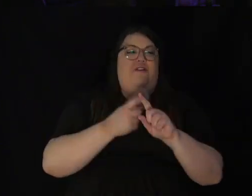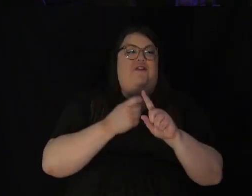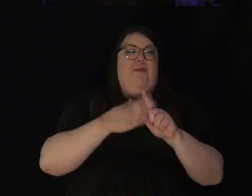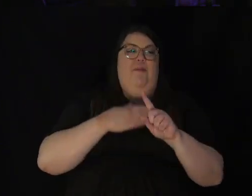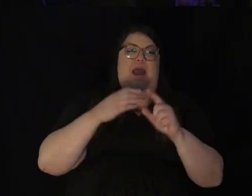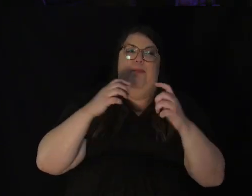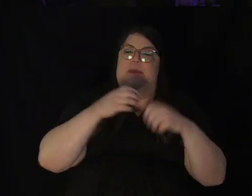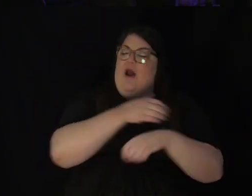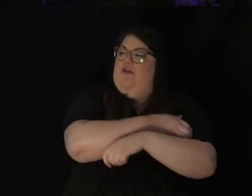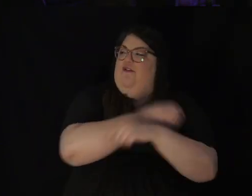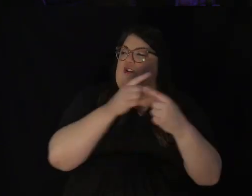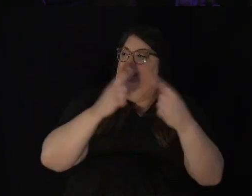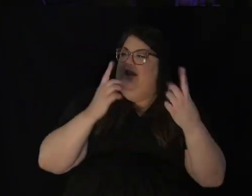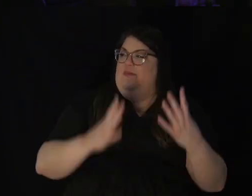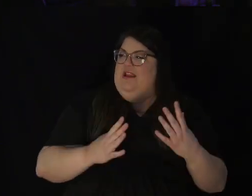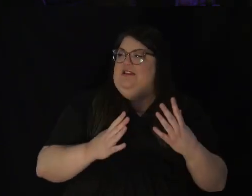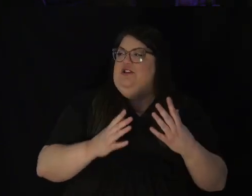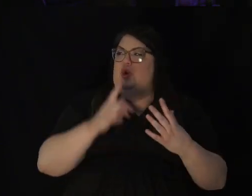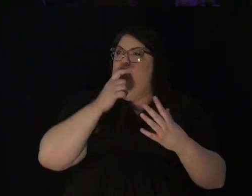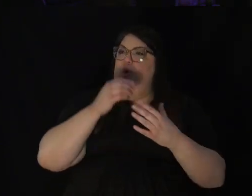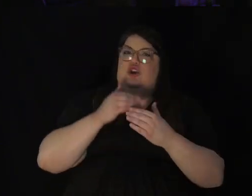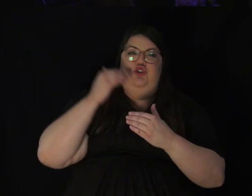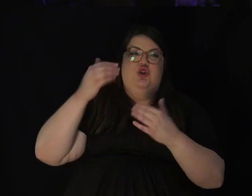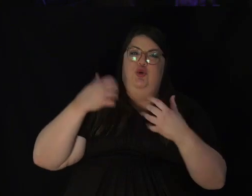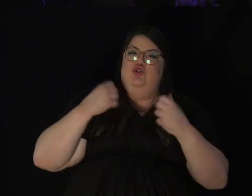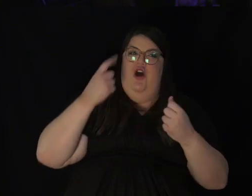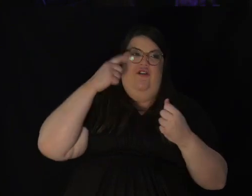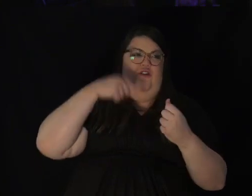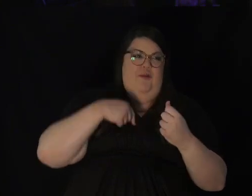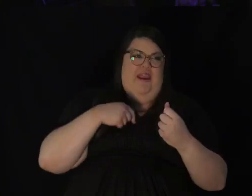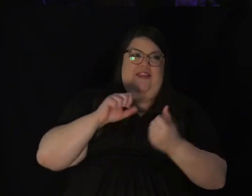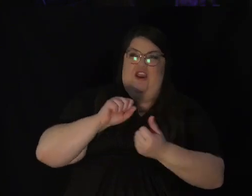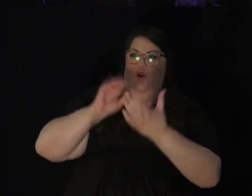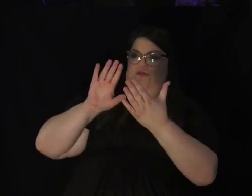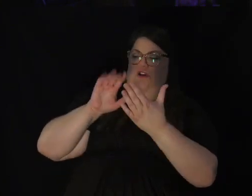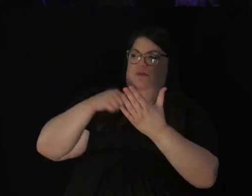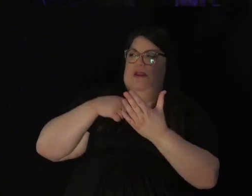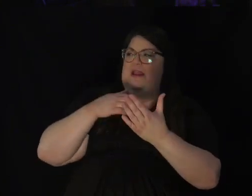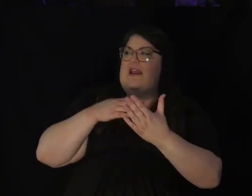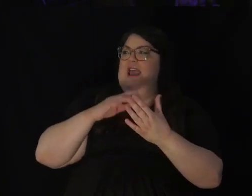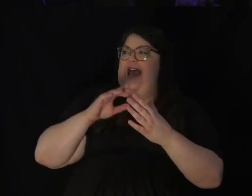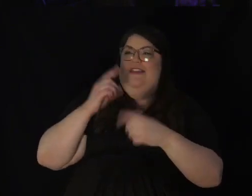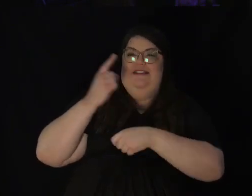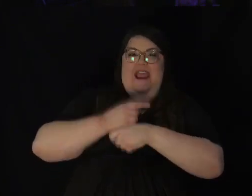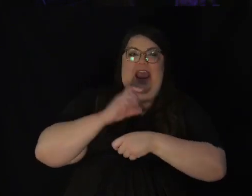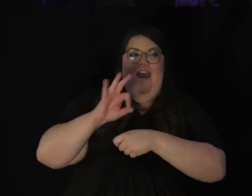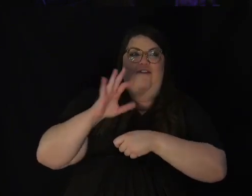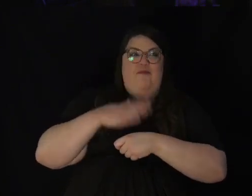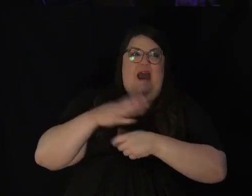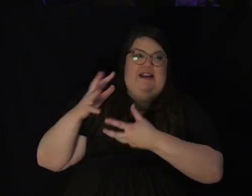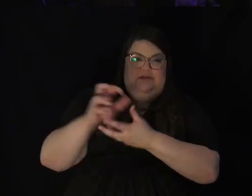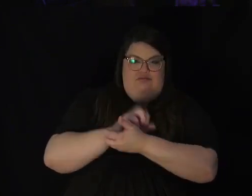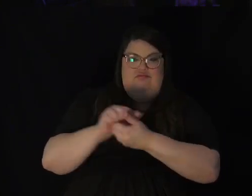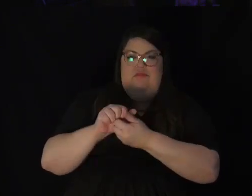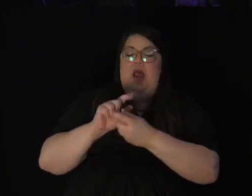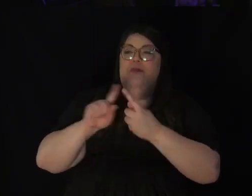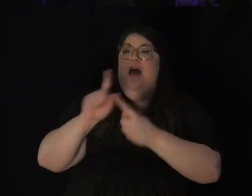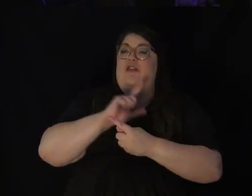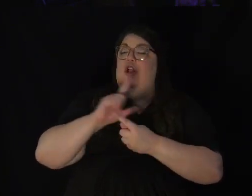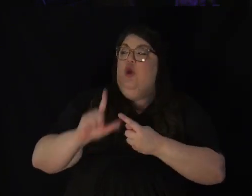were too strong for me. They confronted me in the day of my disaster, but the Lord was my